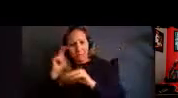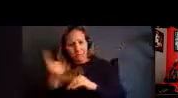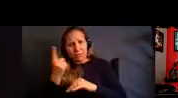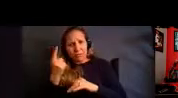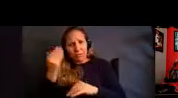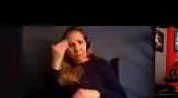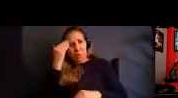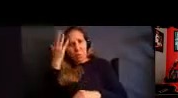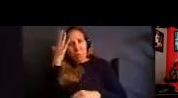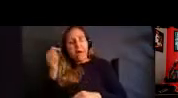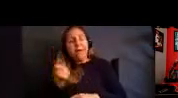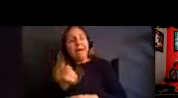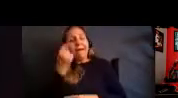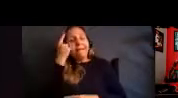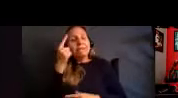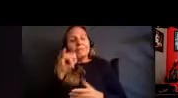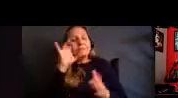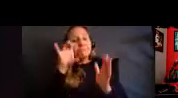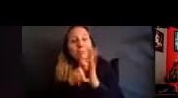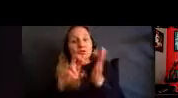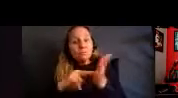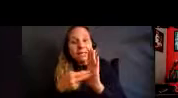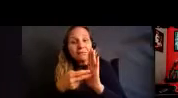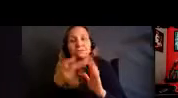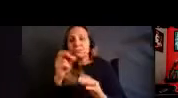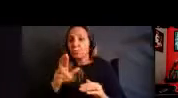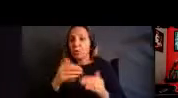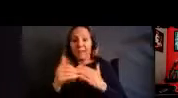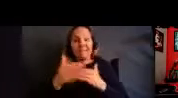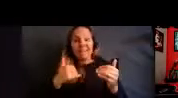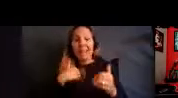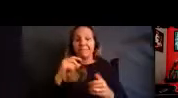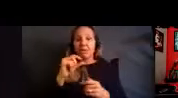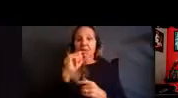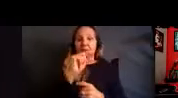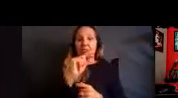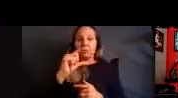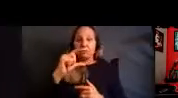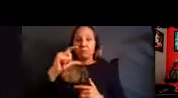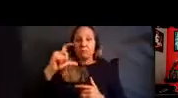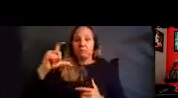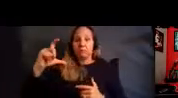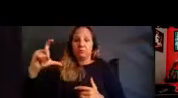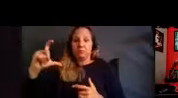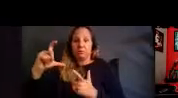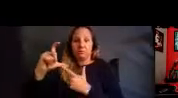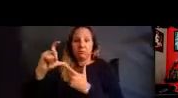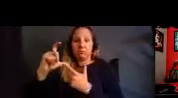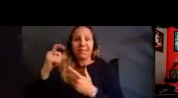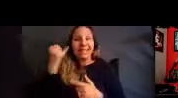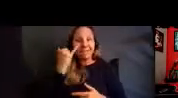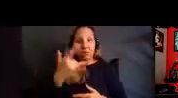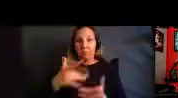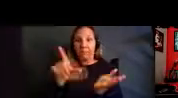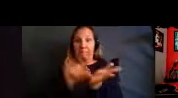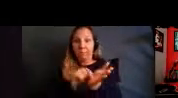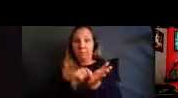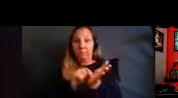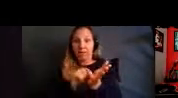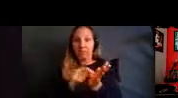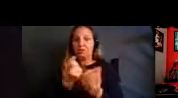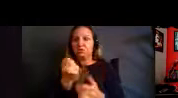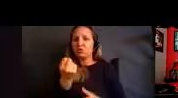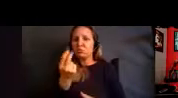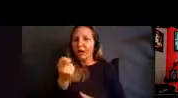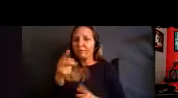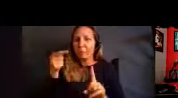understand the various contexts, or even just having large print options available. So if you normally print your materials in say 12-point